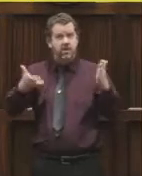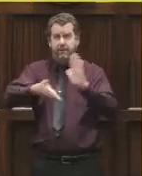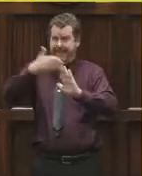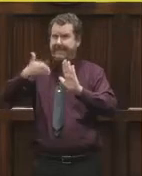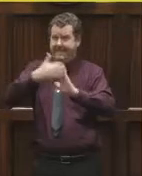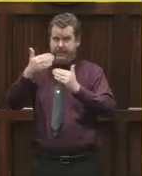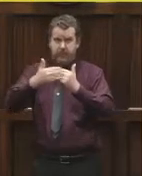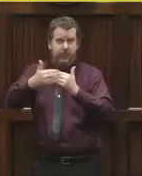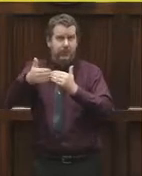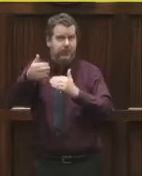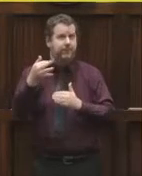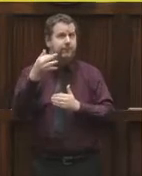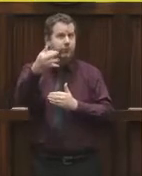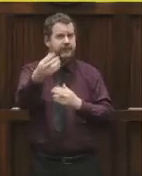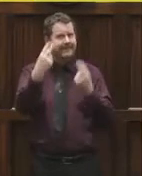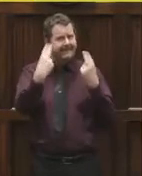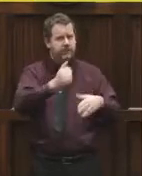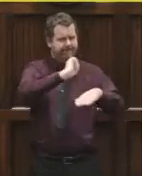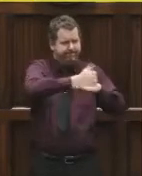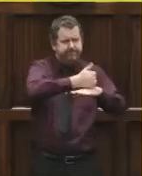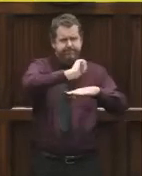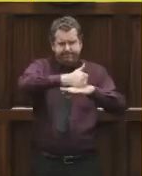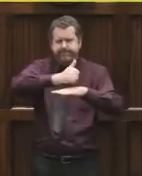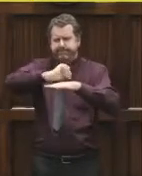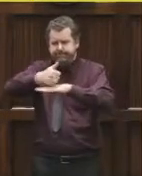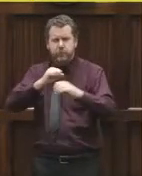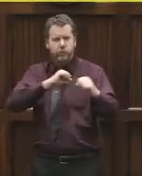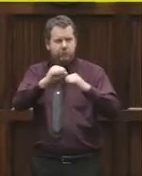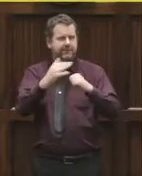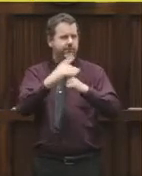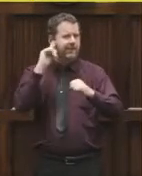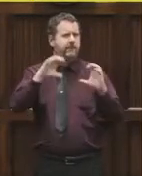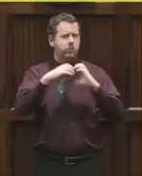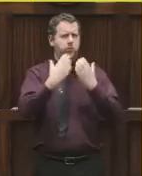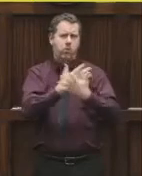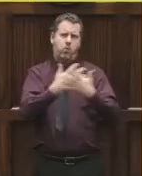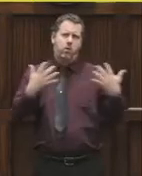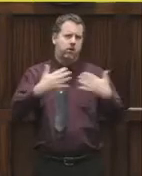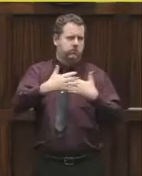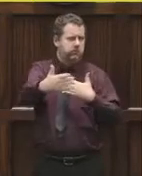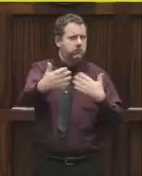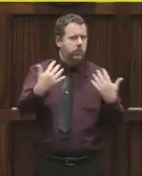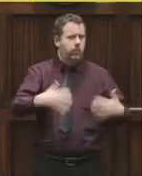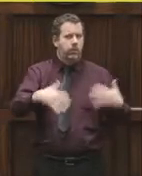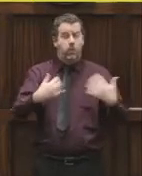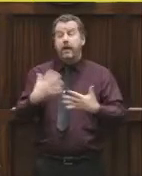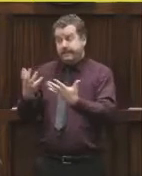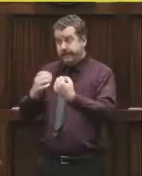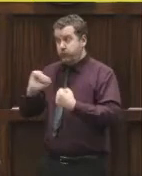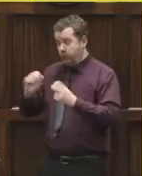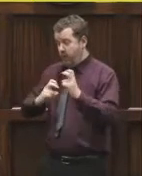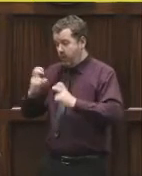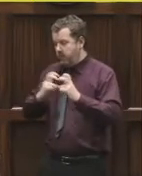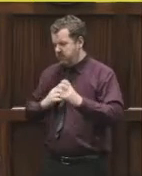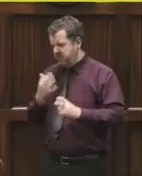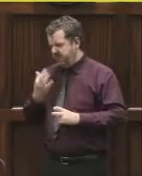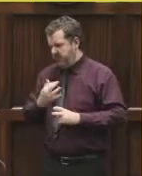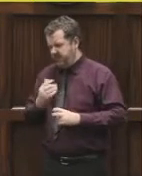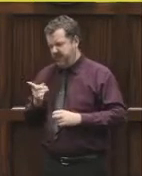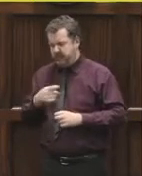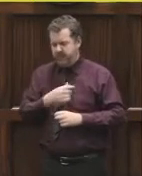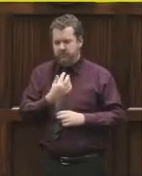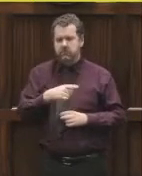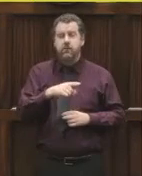future as well as regards putting services in place for the deaf community. So I totally accept that argument. But also it's important what Caoimhín Quillan